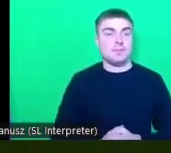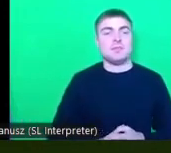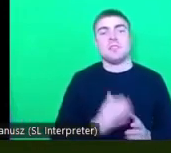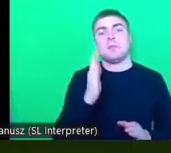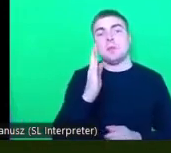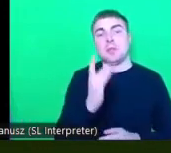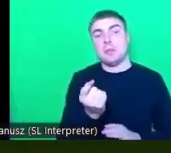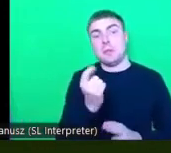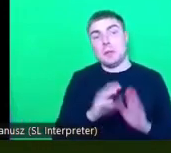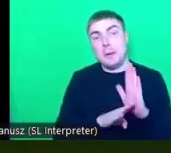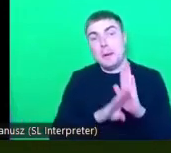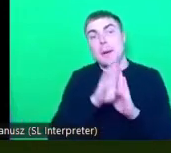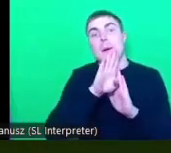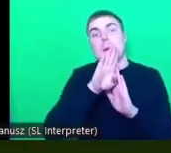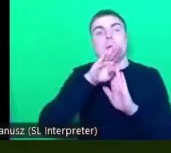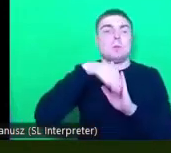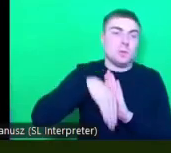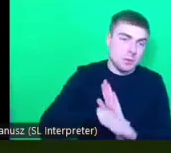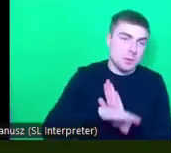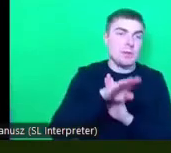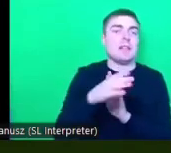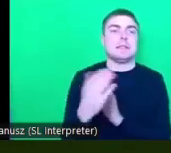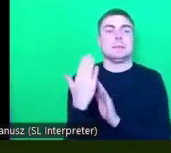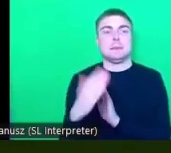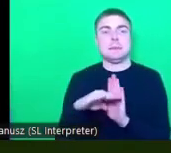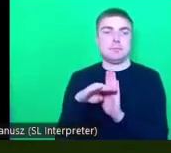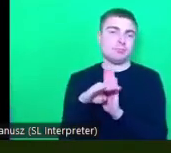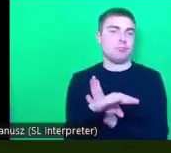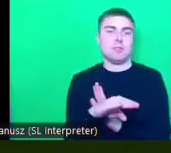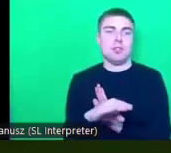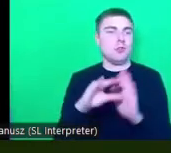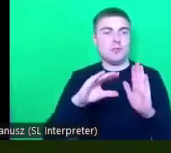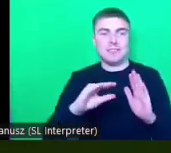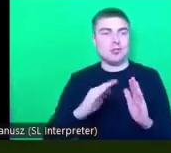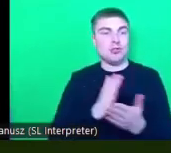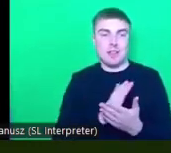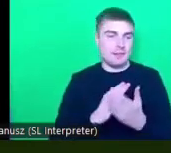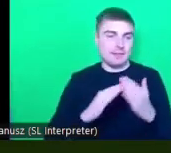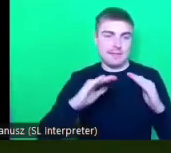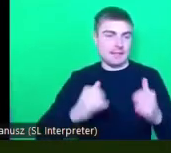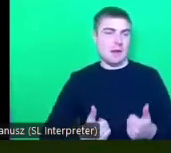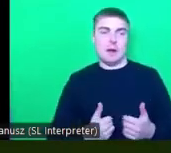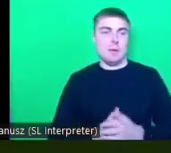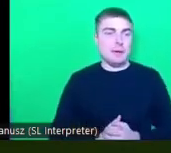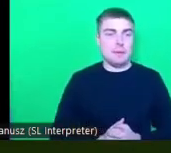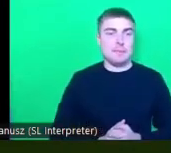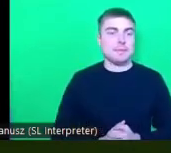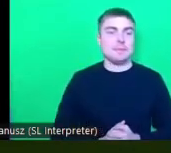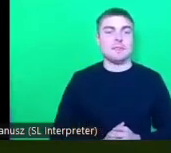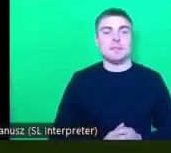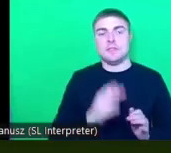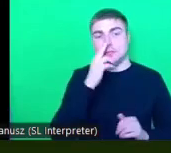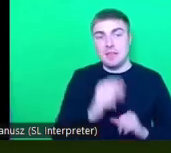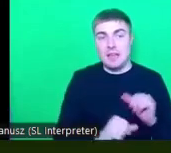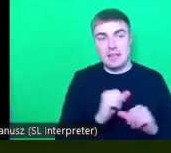actually end up with a similar predation pressure during those last years. But what we think is that wolves actually will have a higher impact